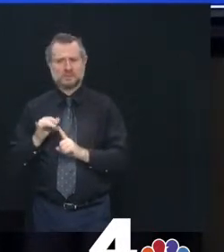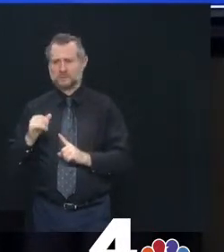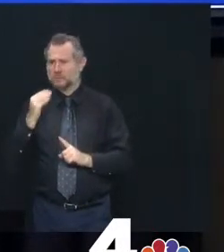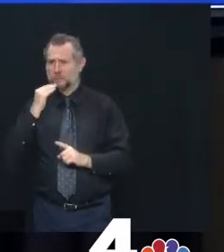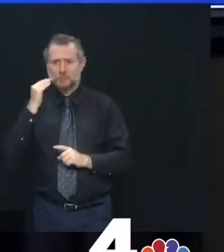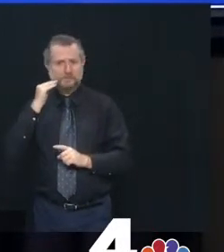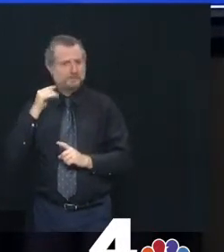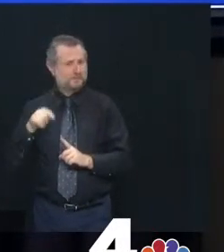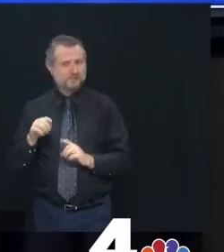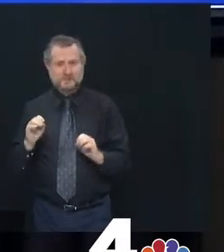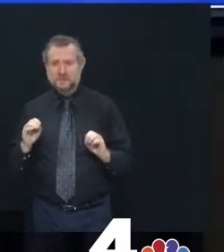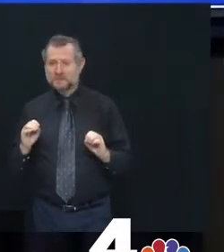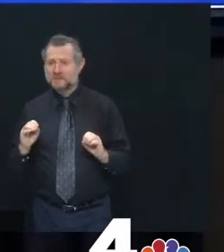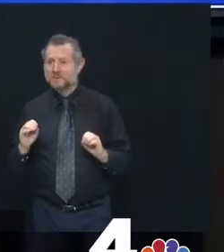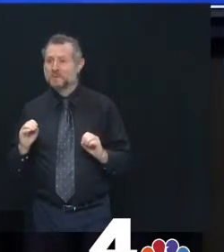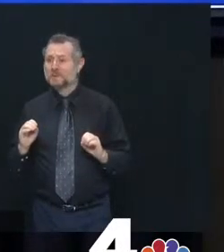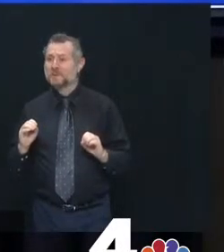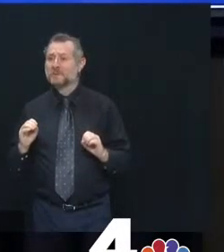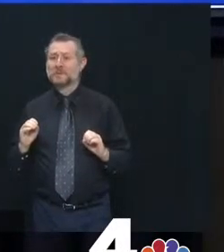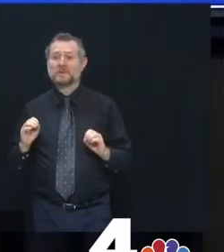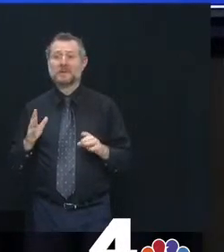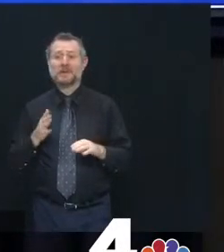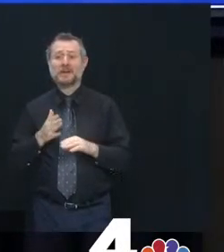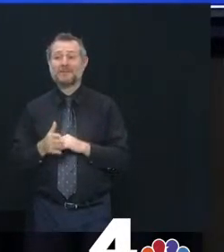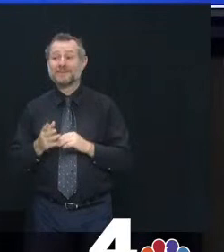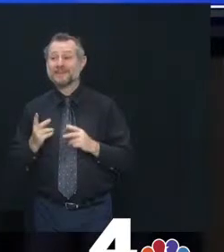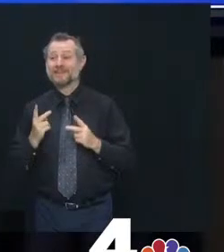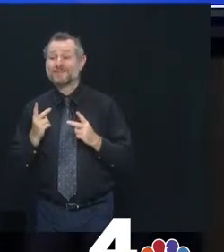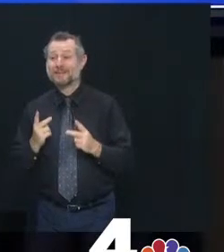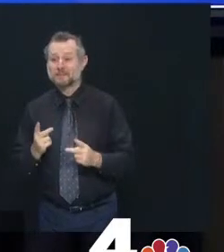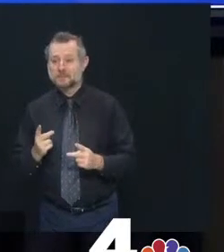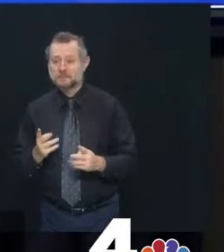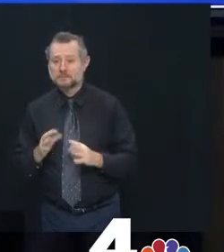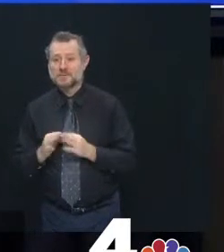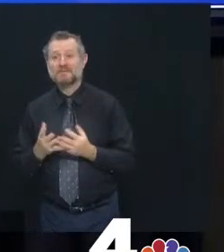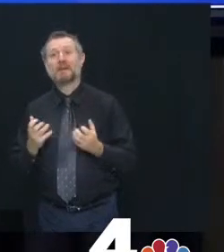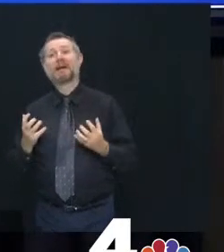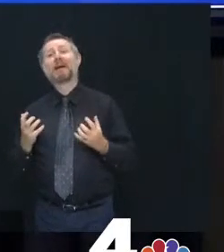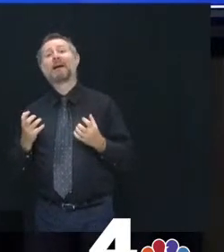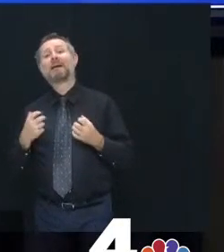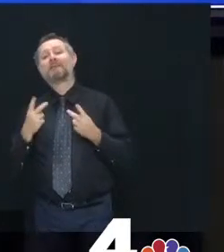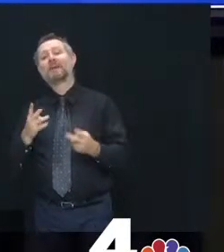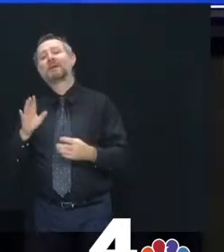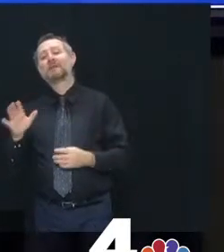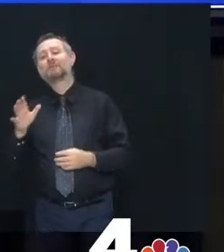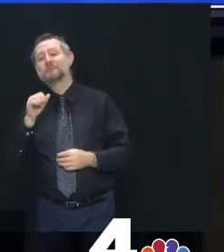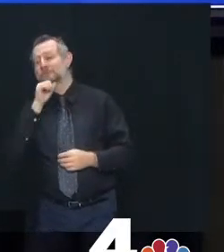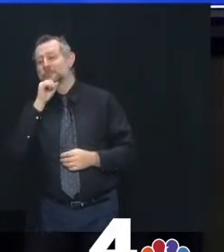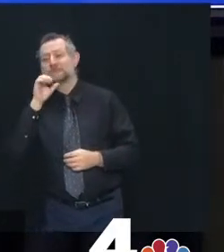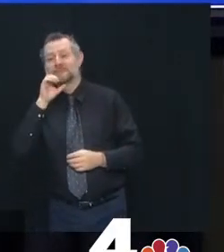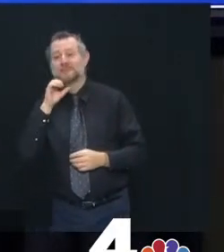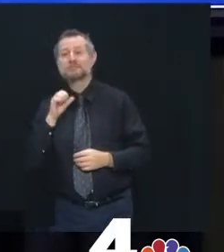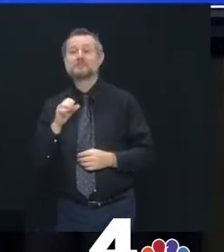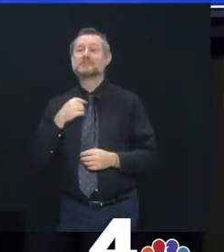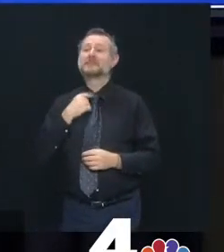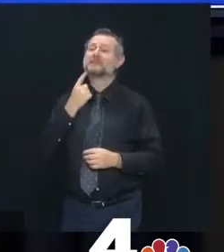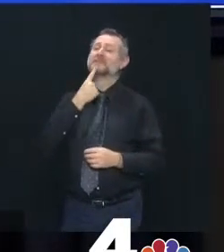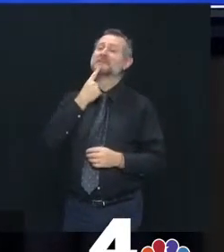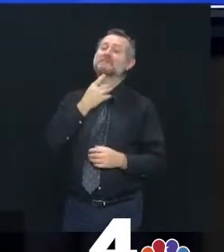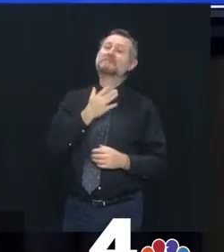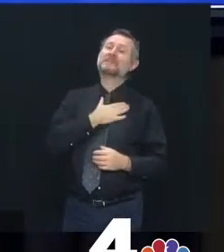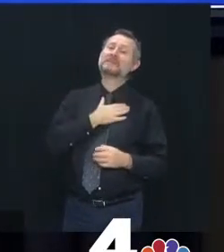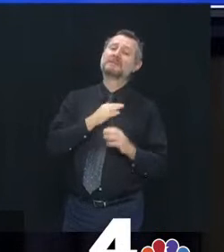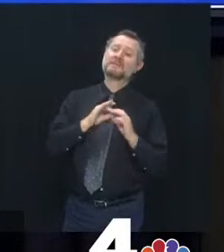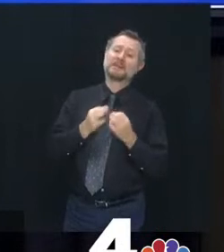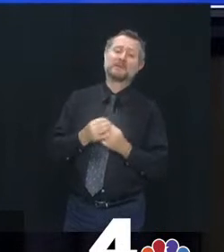14 days visitation. And obviously there's a lot of family that are upset or frustrated with that policy because they miss their loved ones, and